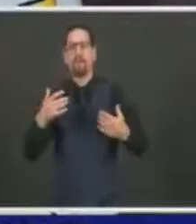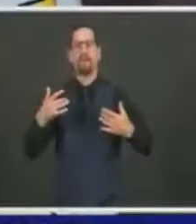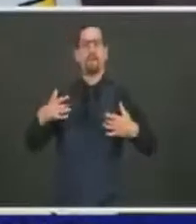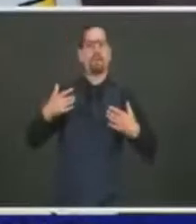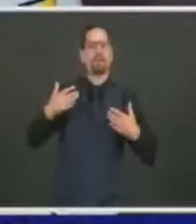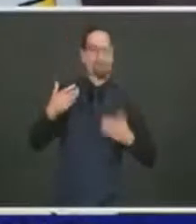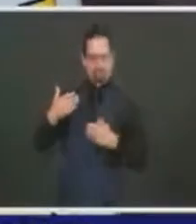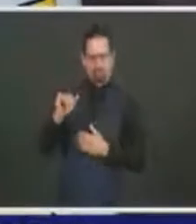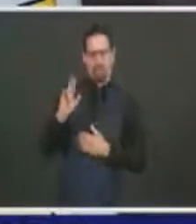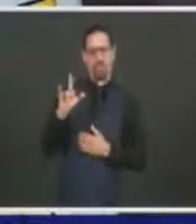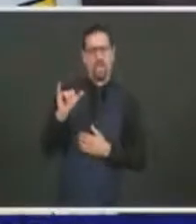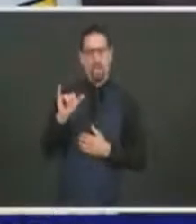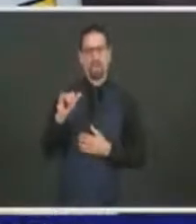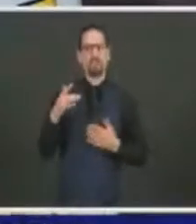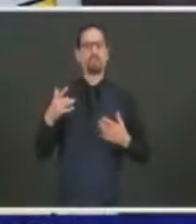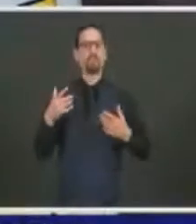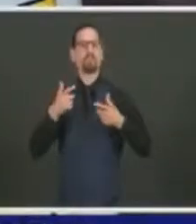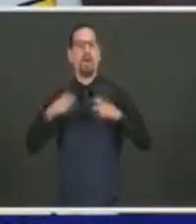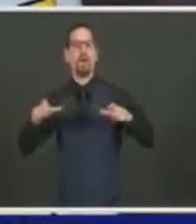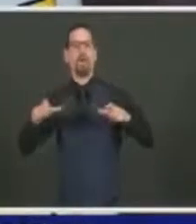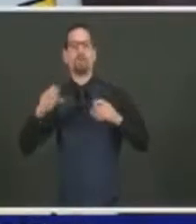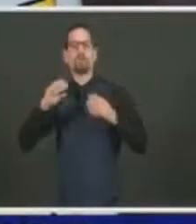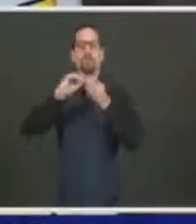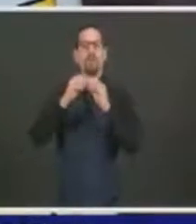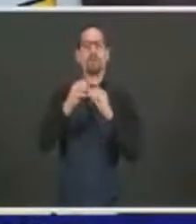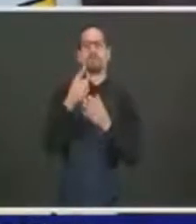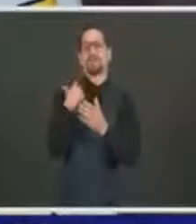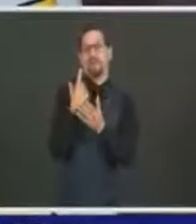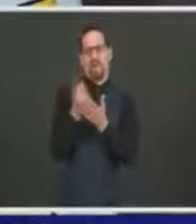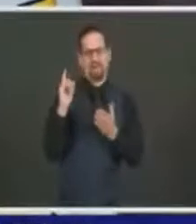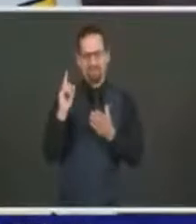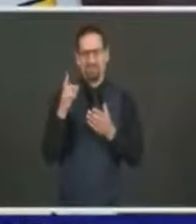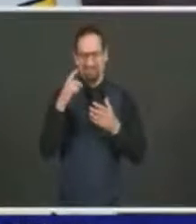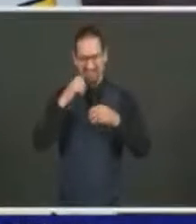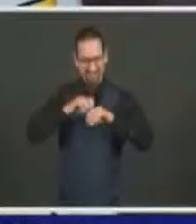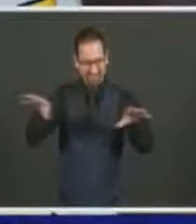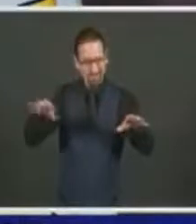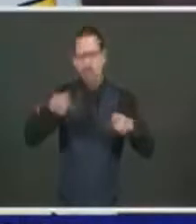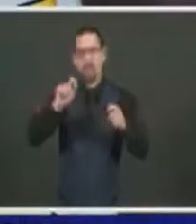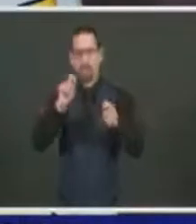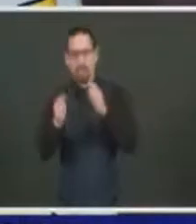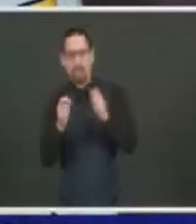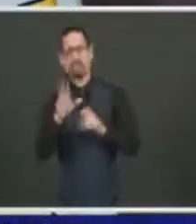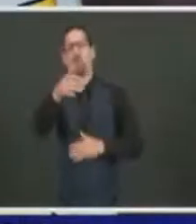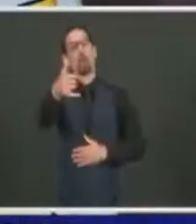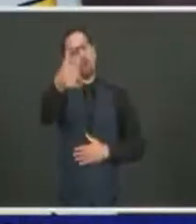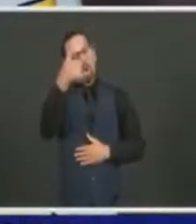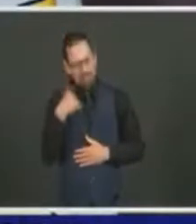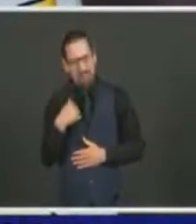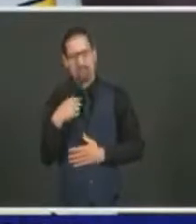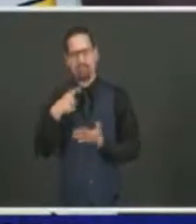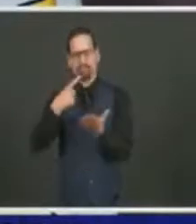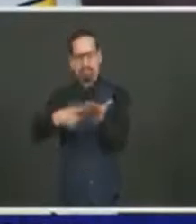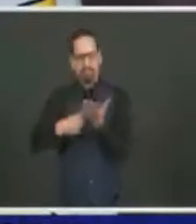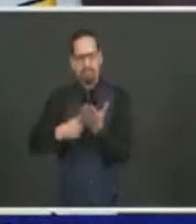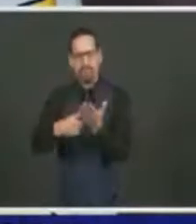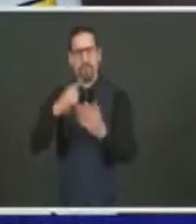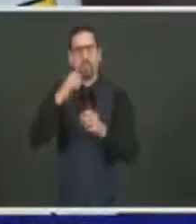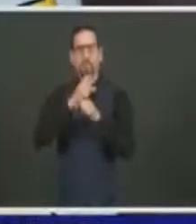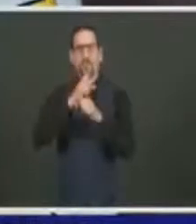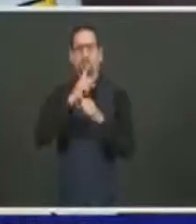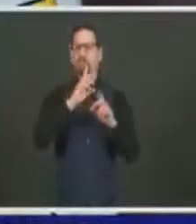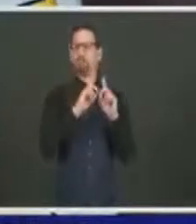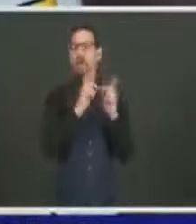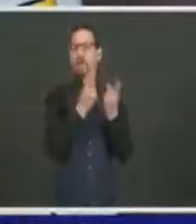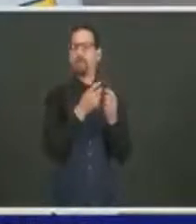that was bigger because of what I said a week ago, give us a call and we'll work it through with you. Call the Department of Business Regulation.